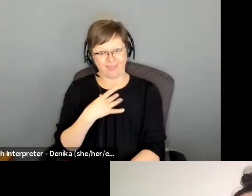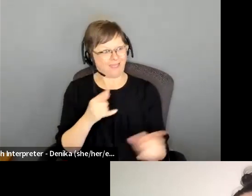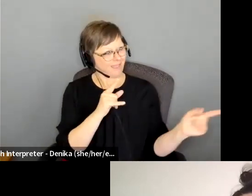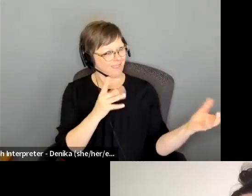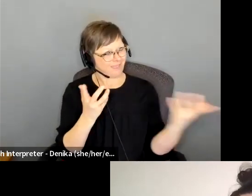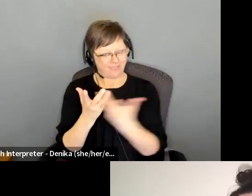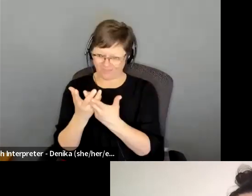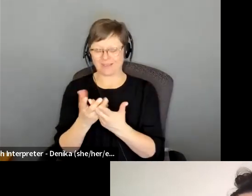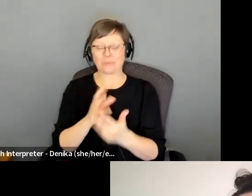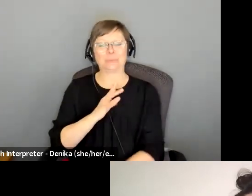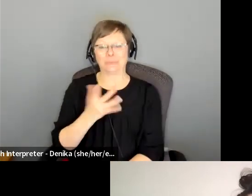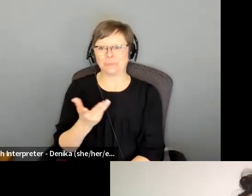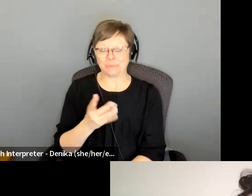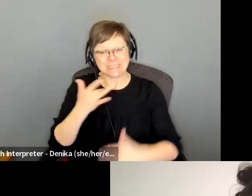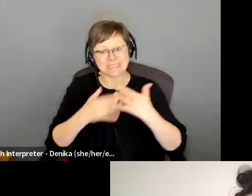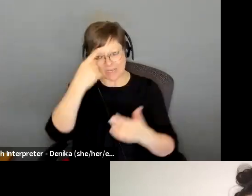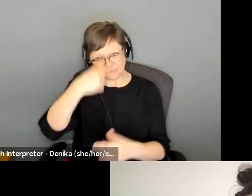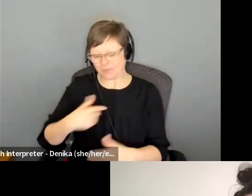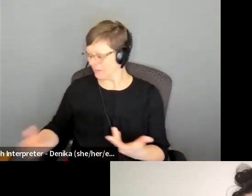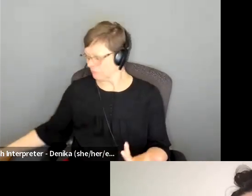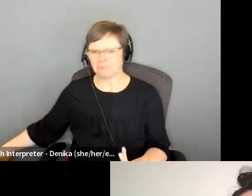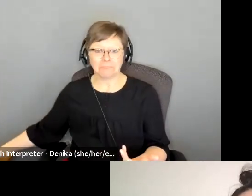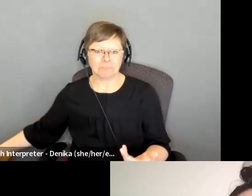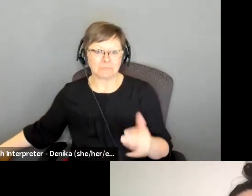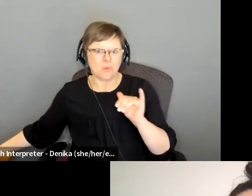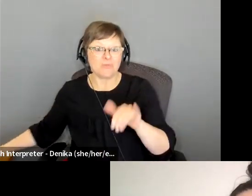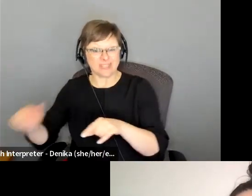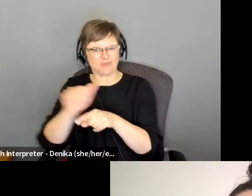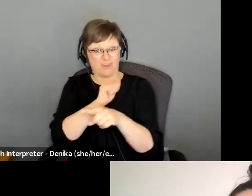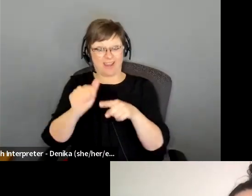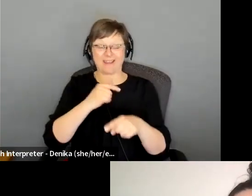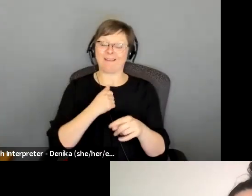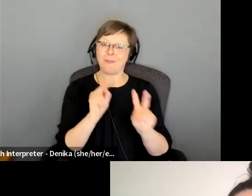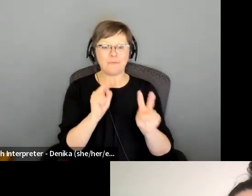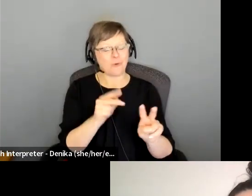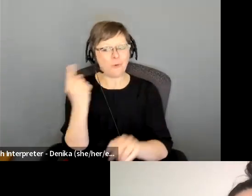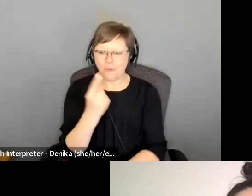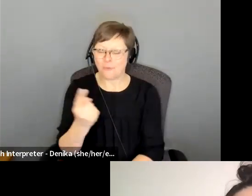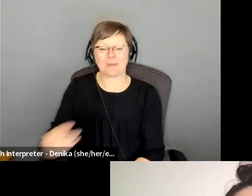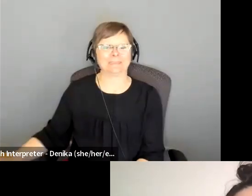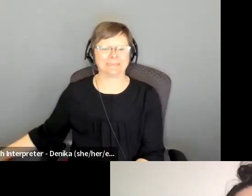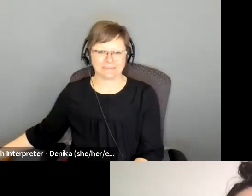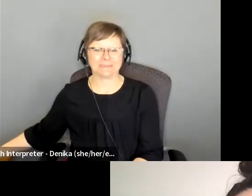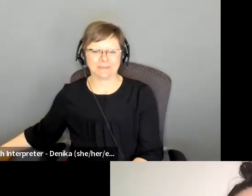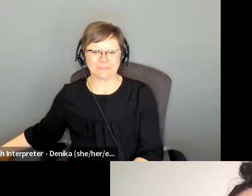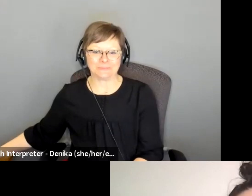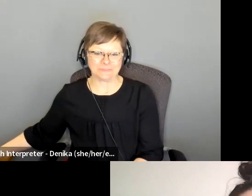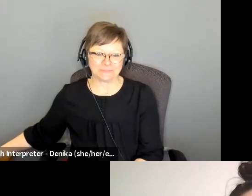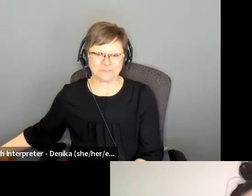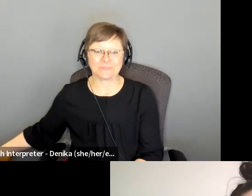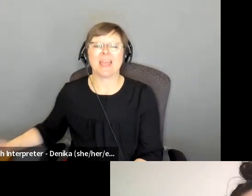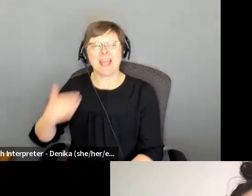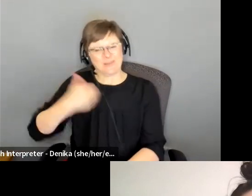been really exciting for me. So this is a training I look forward to doing all the time. I use he,